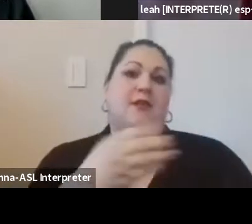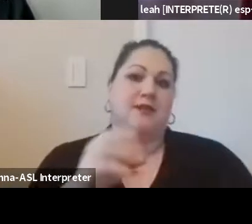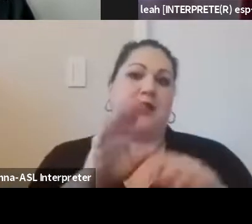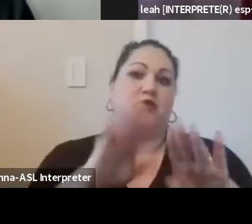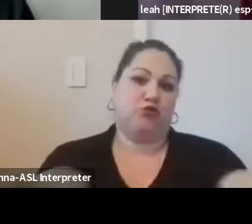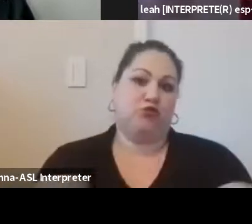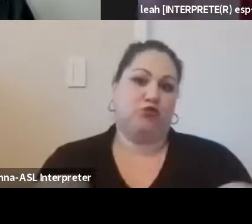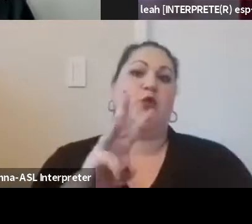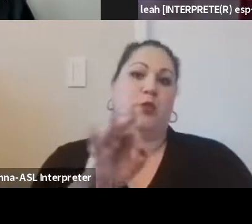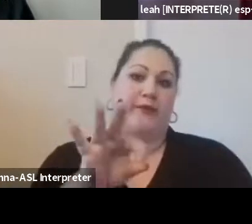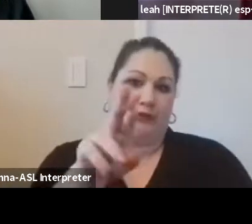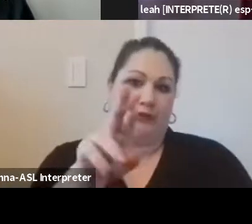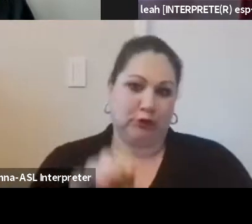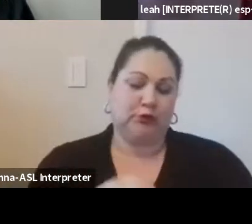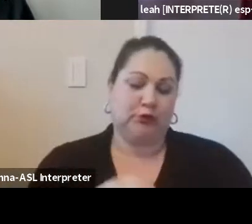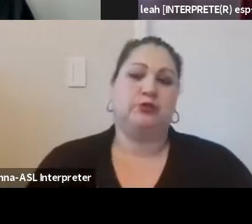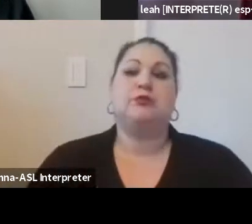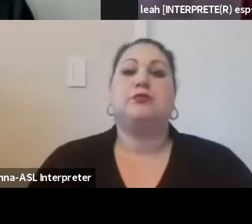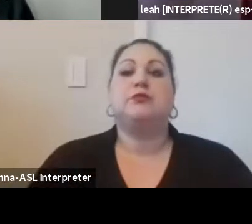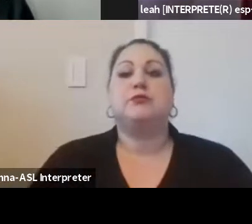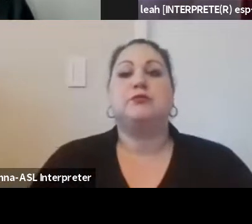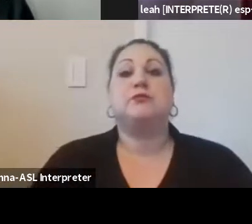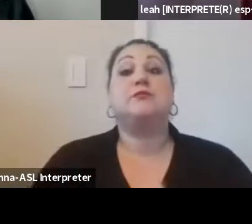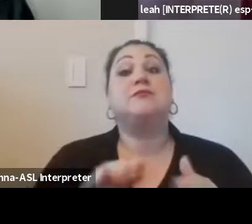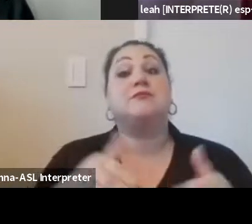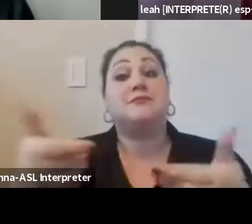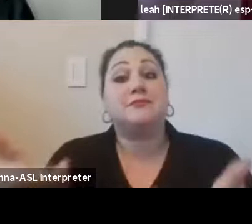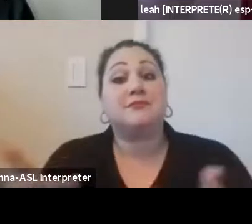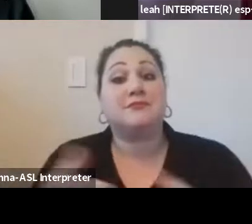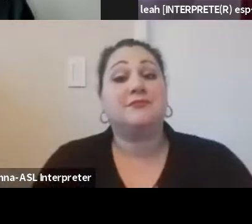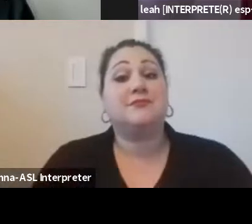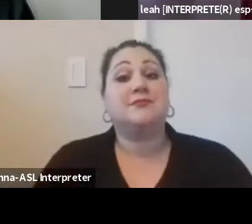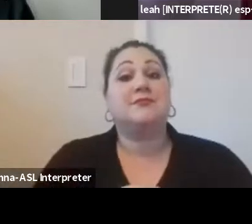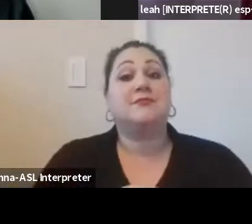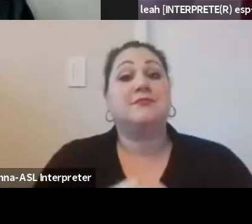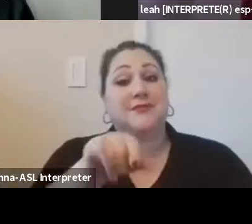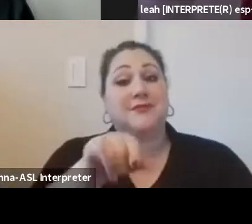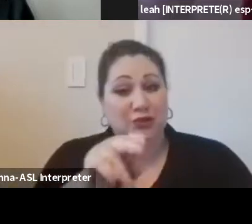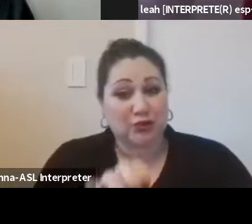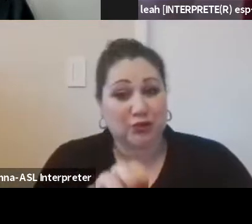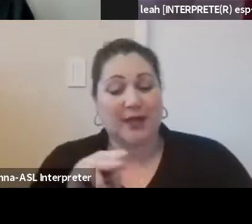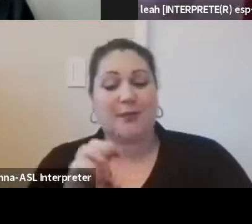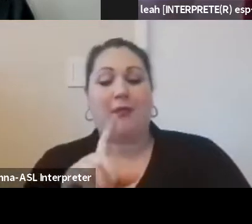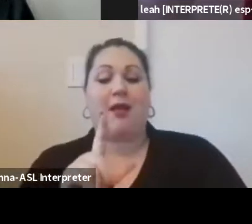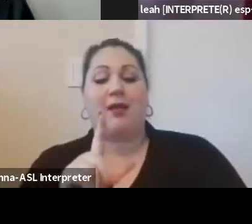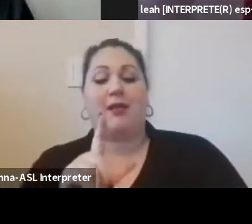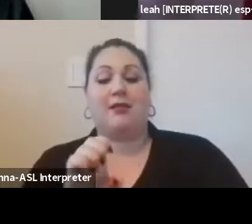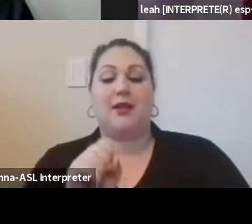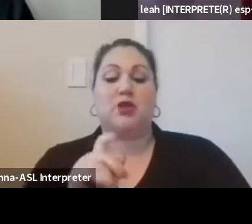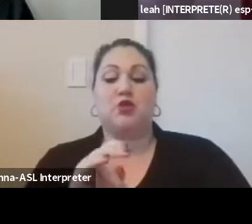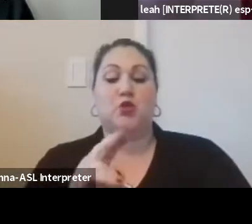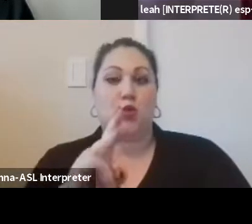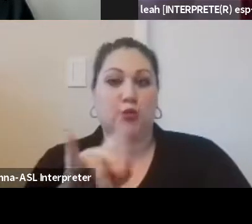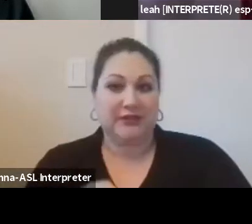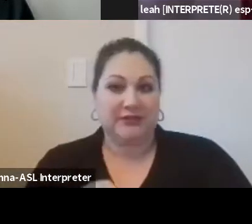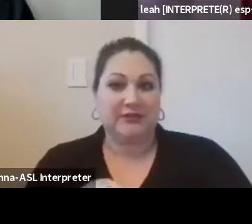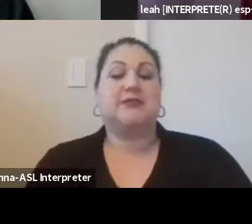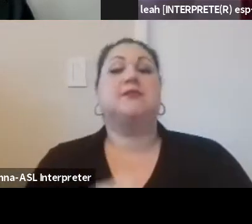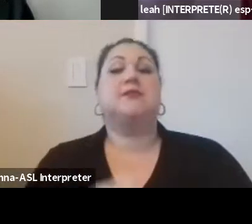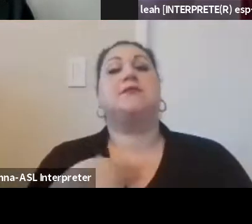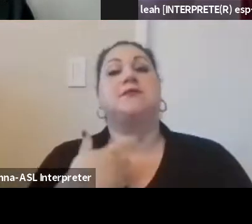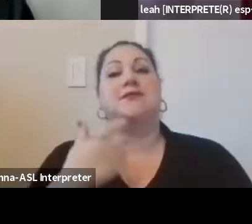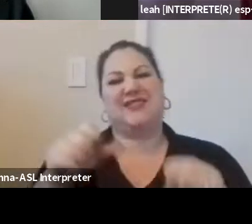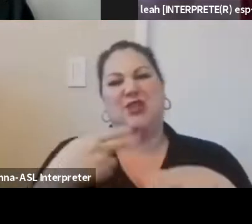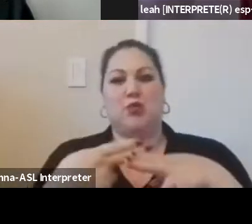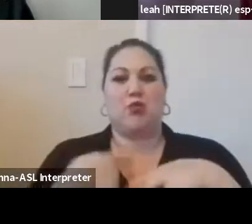now, introducing yourself? Thank you. Yes, my name is Jamala Story. You can call me Jay. I am